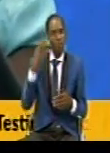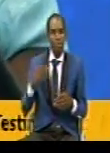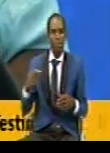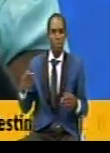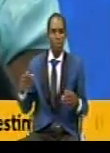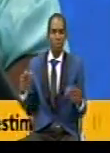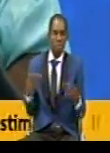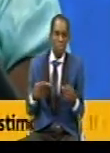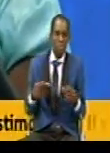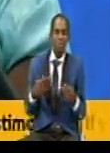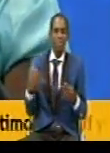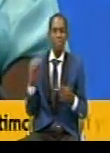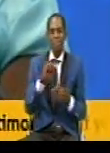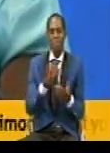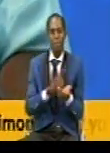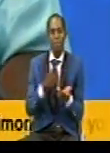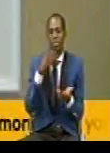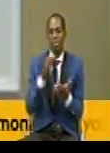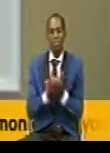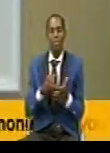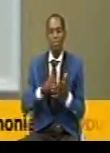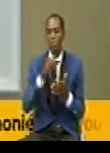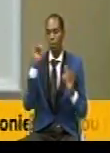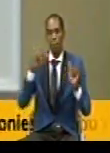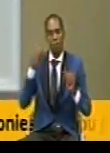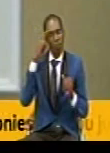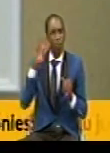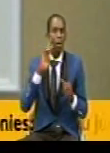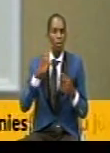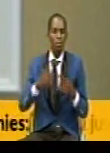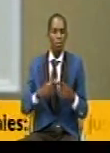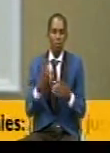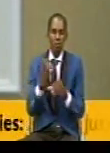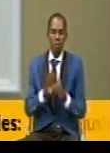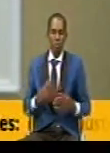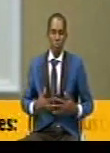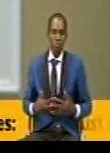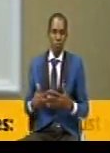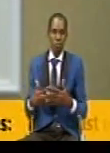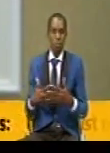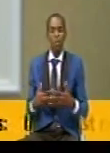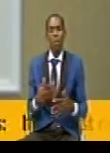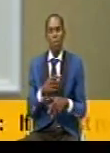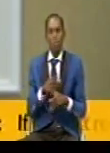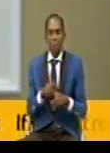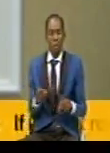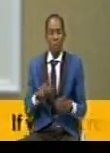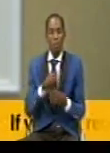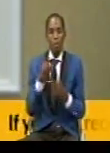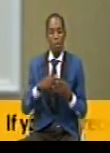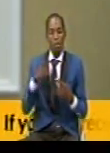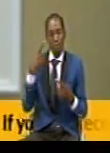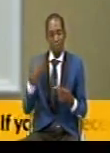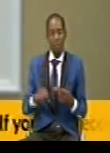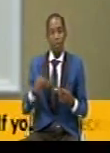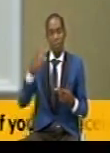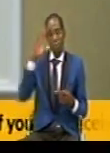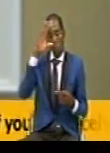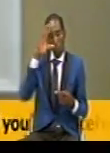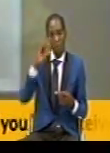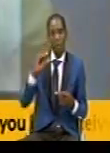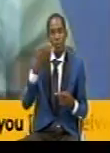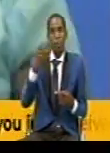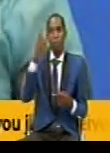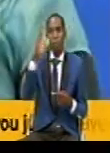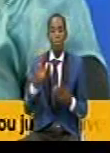say because of the pain, I cannot conceive, my womb is leaking. When the man of God climbed the pulpit this evening, I was there in that